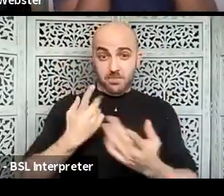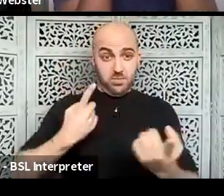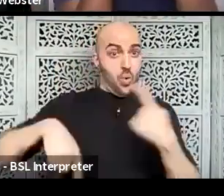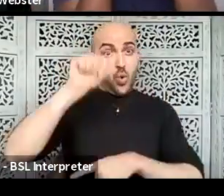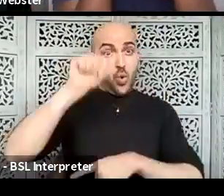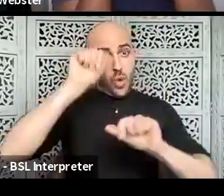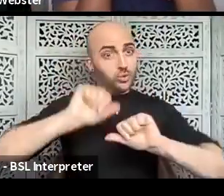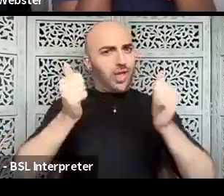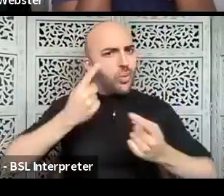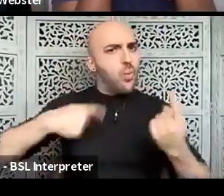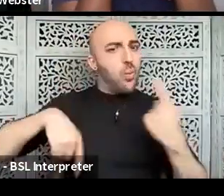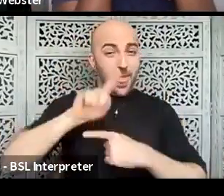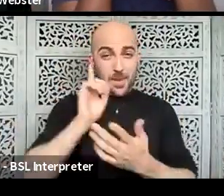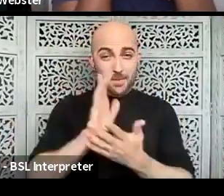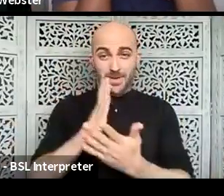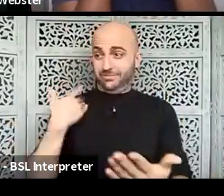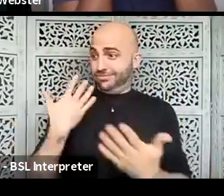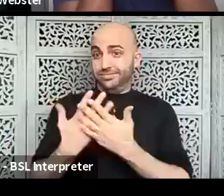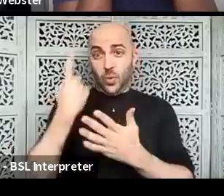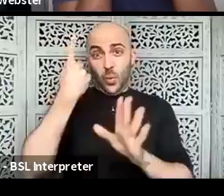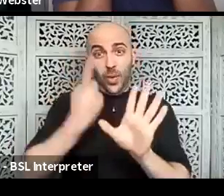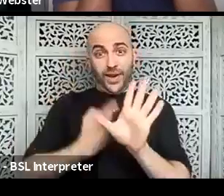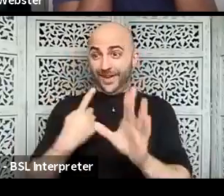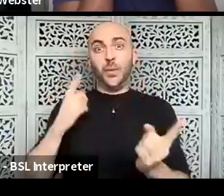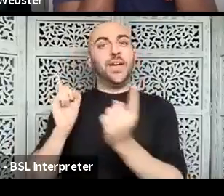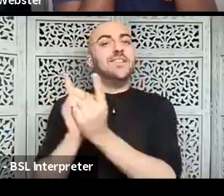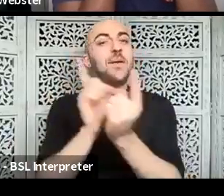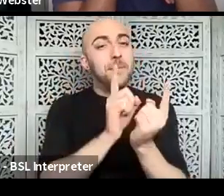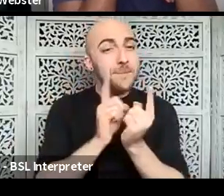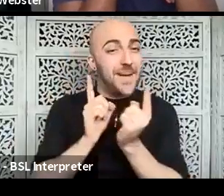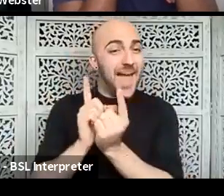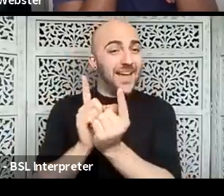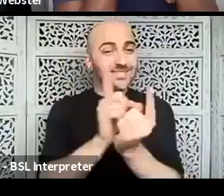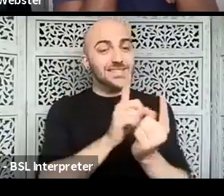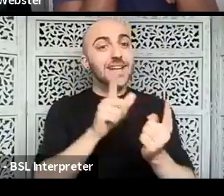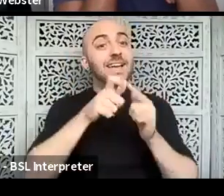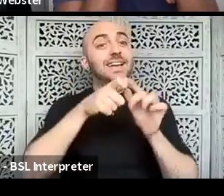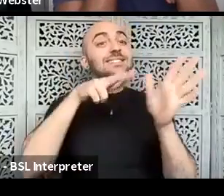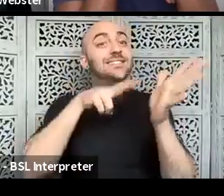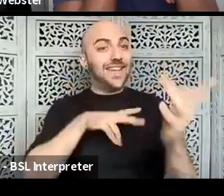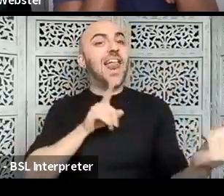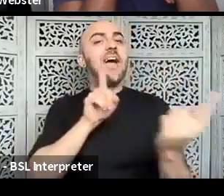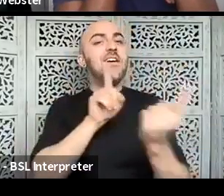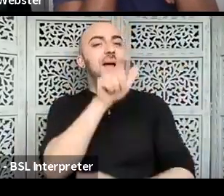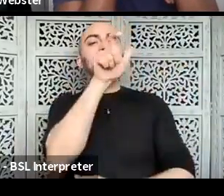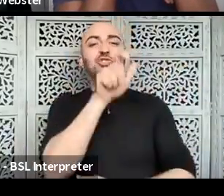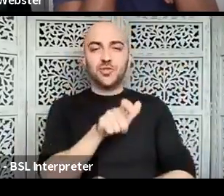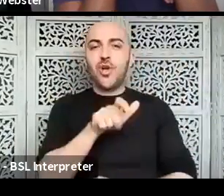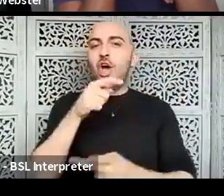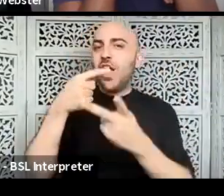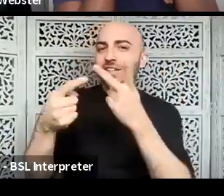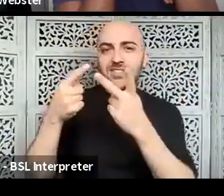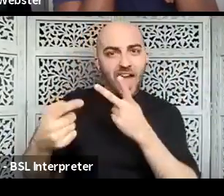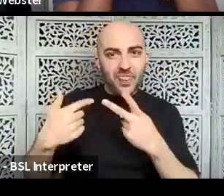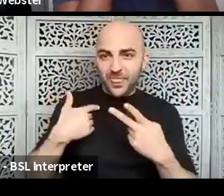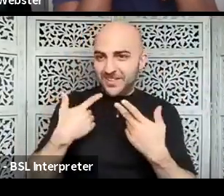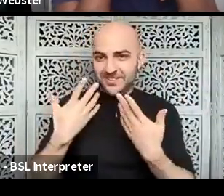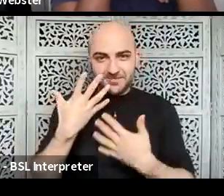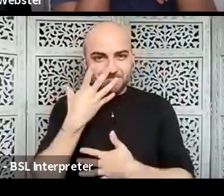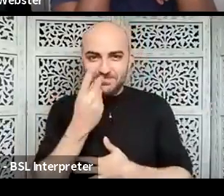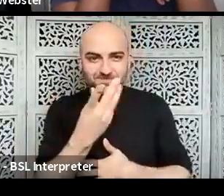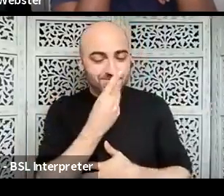think, everyone in person apart from Dean. But yeah, a year ago, mentally, I was probably a lot more happy and